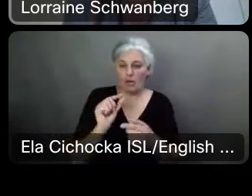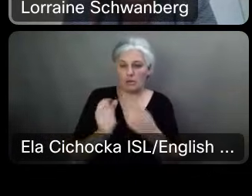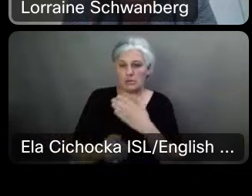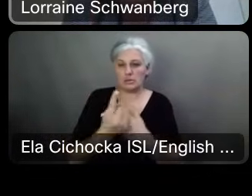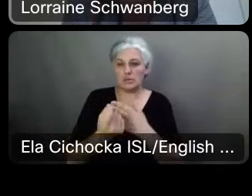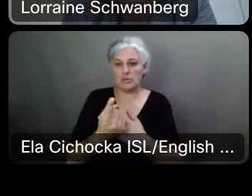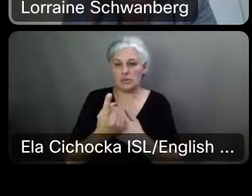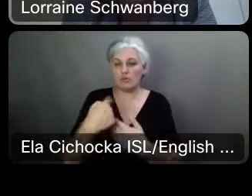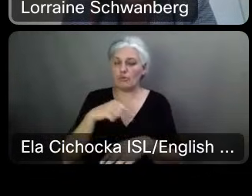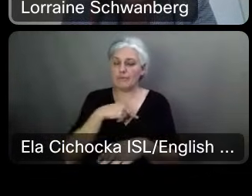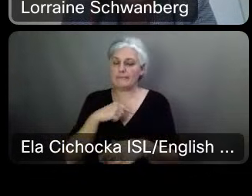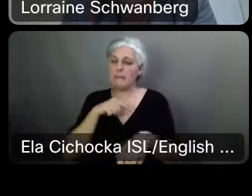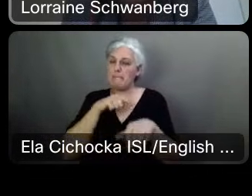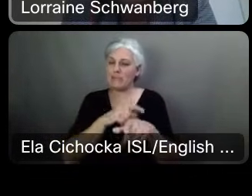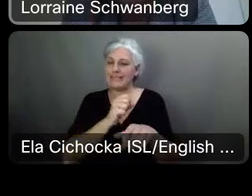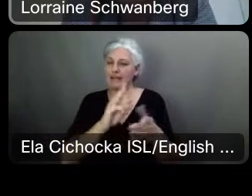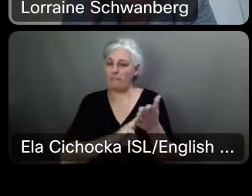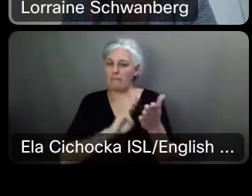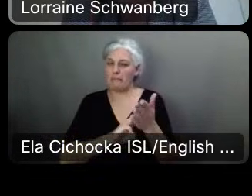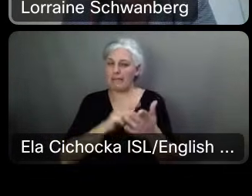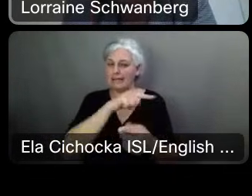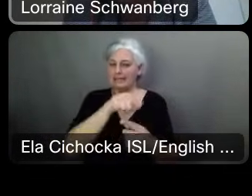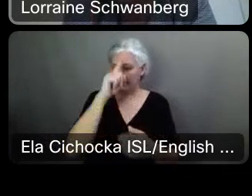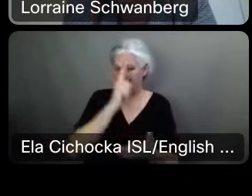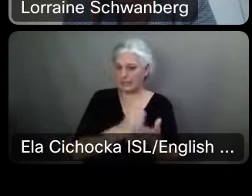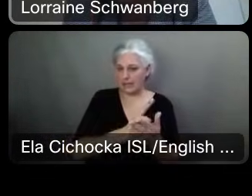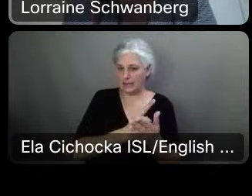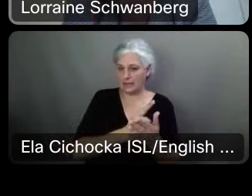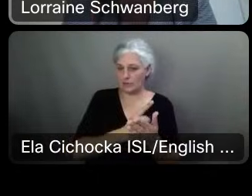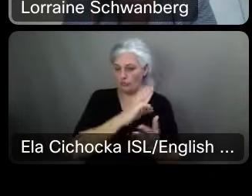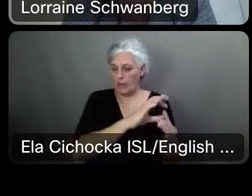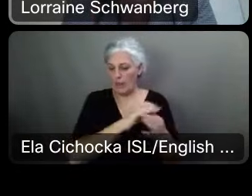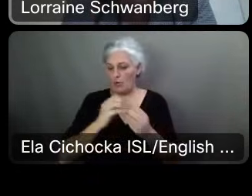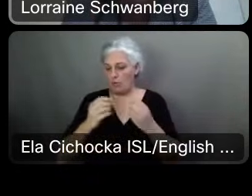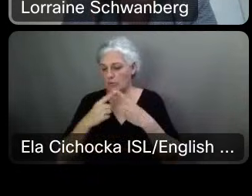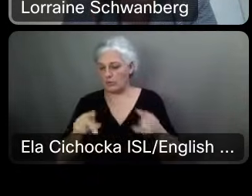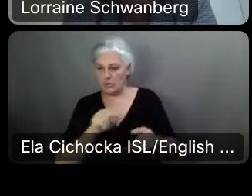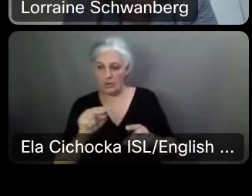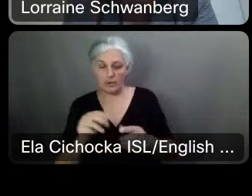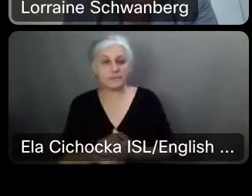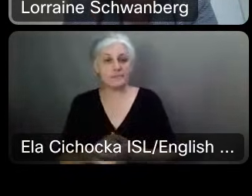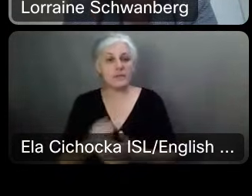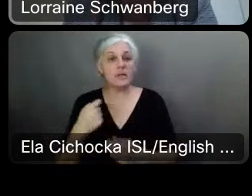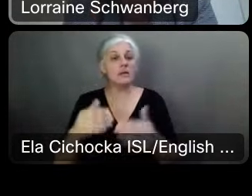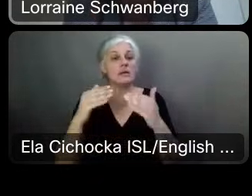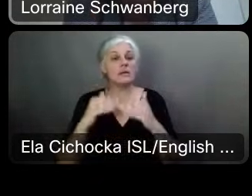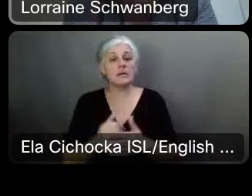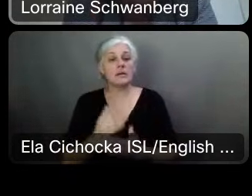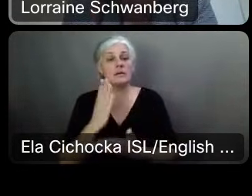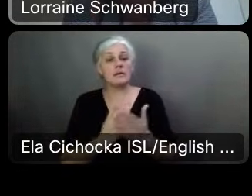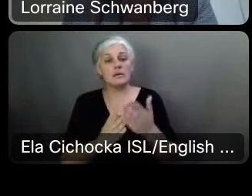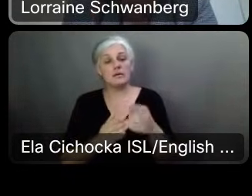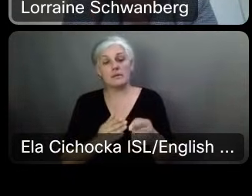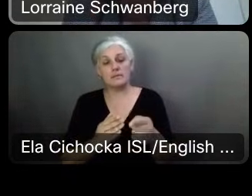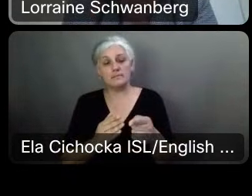our staff in terms of making that determination. Okay. And then we've had this some some scenarios,